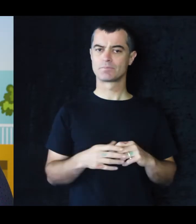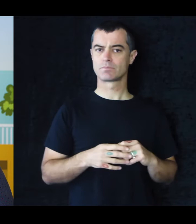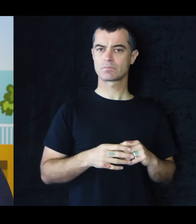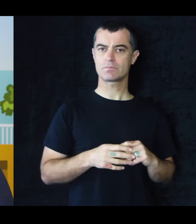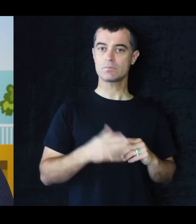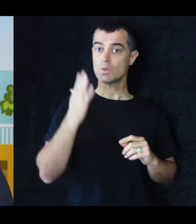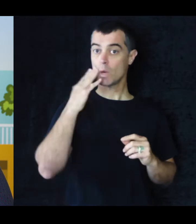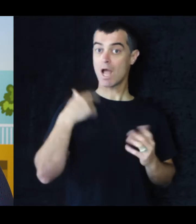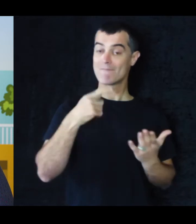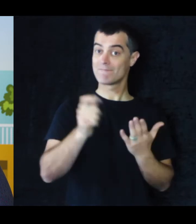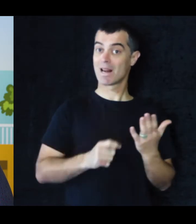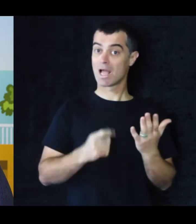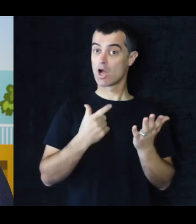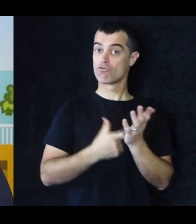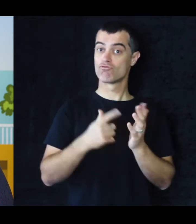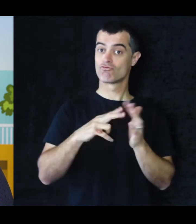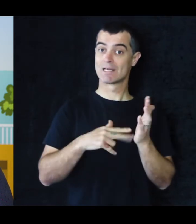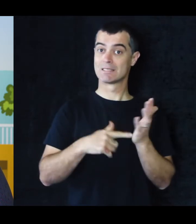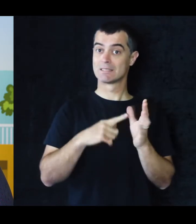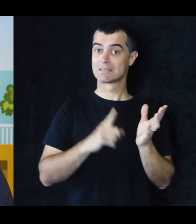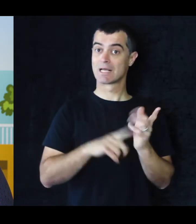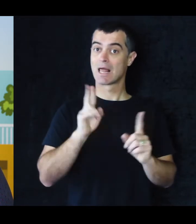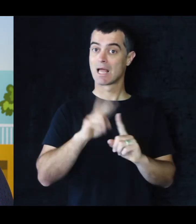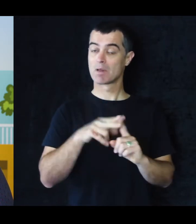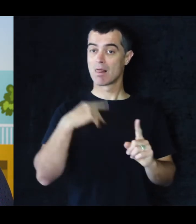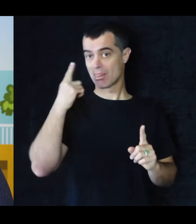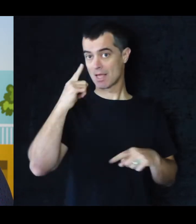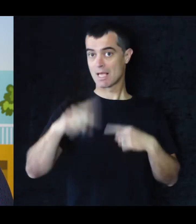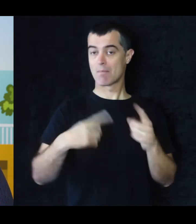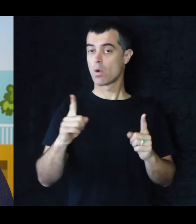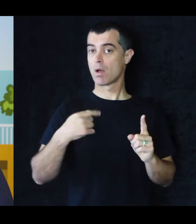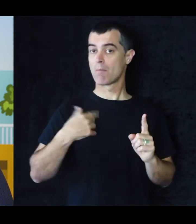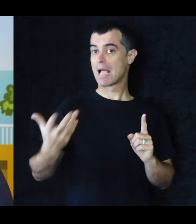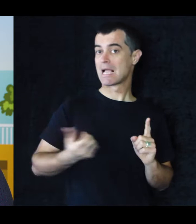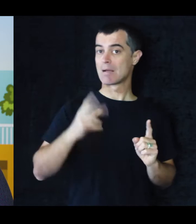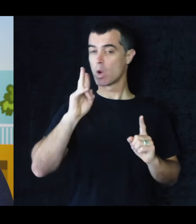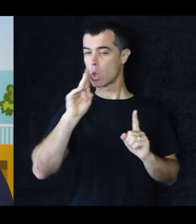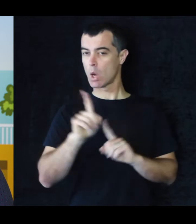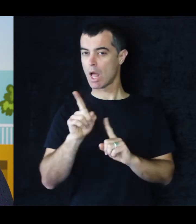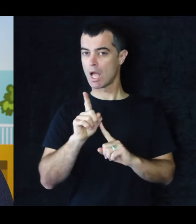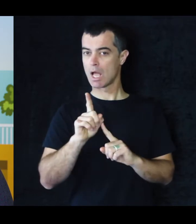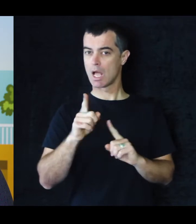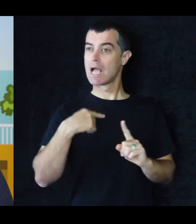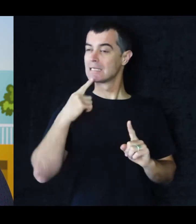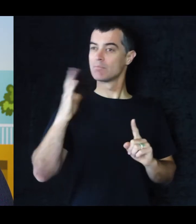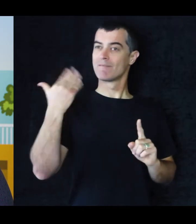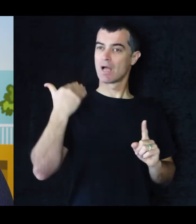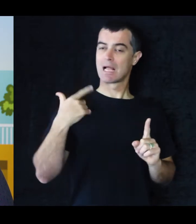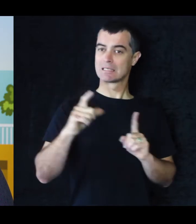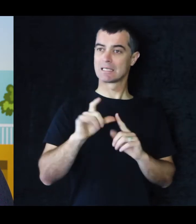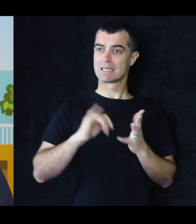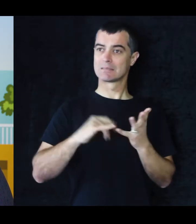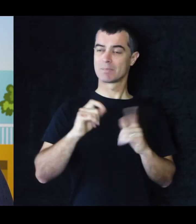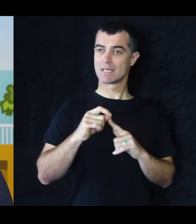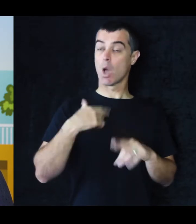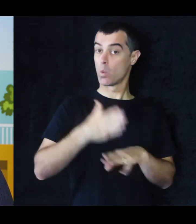When I'm filling out rental application forms, I have to think about what my income looks like. I said previously that I received the